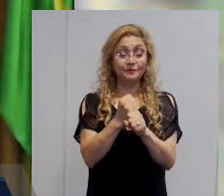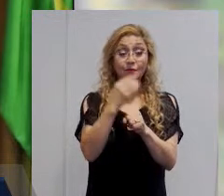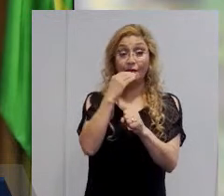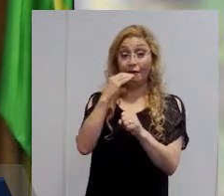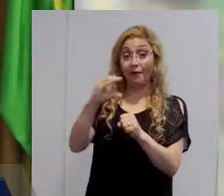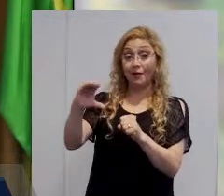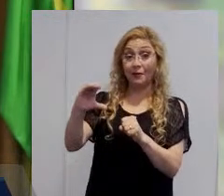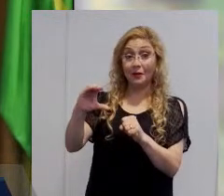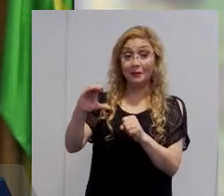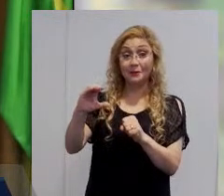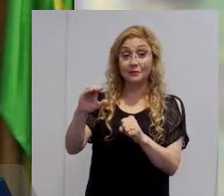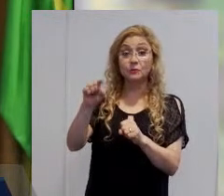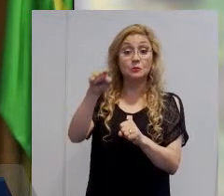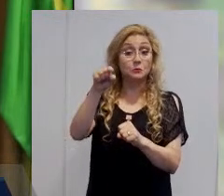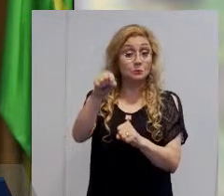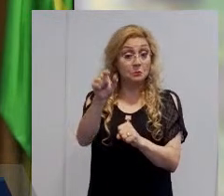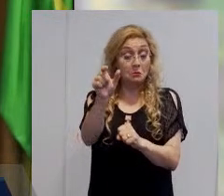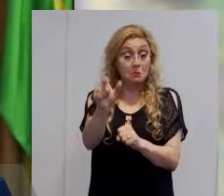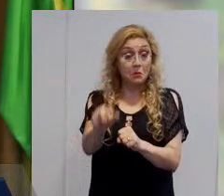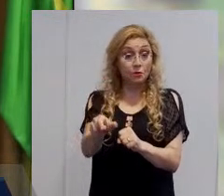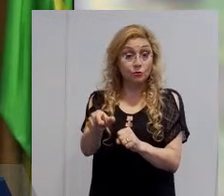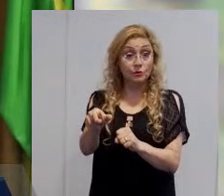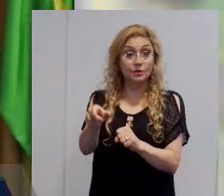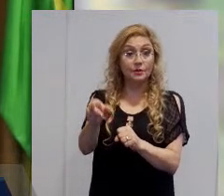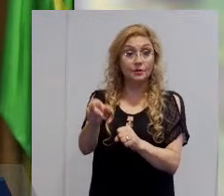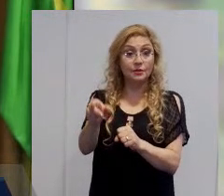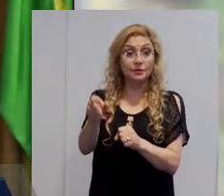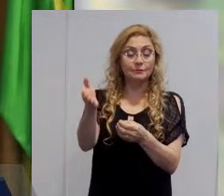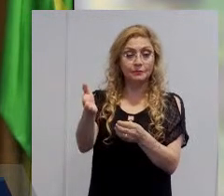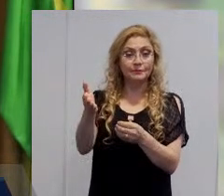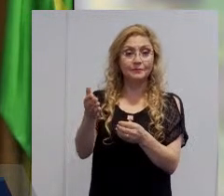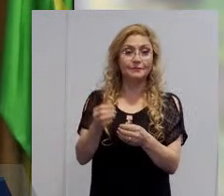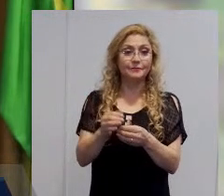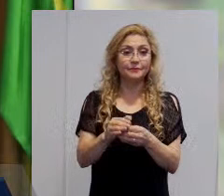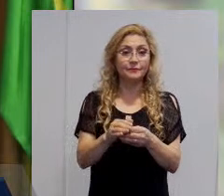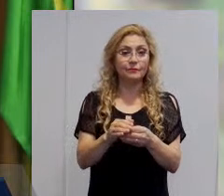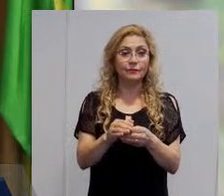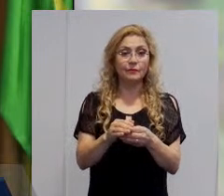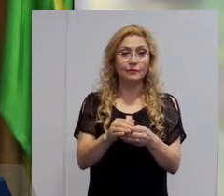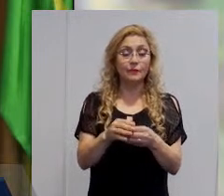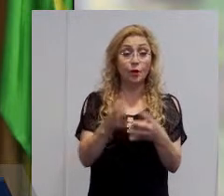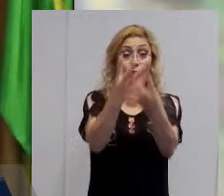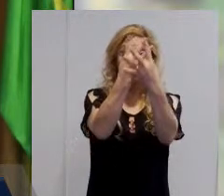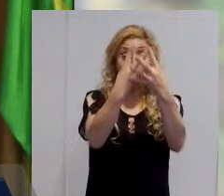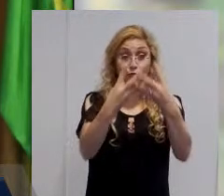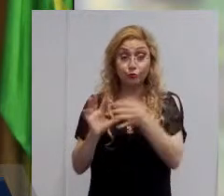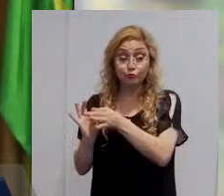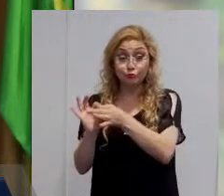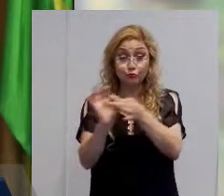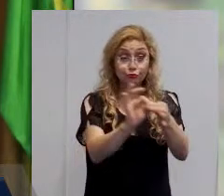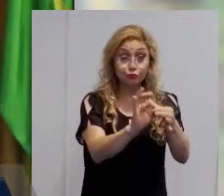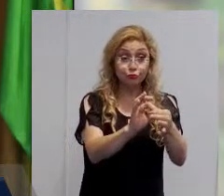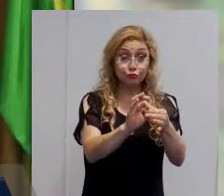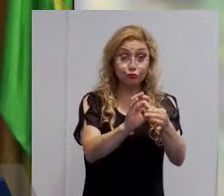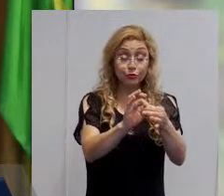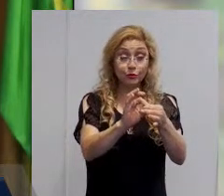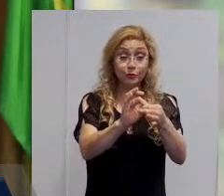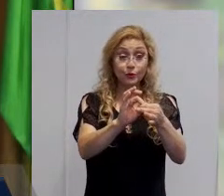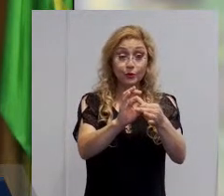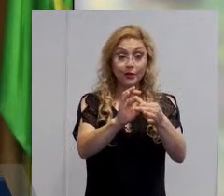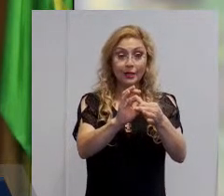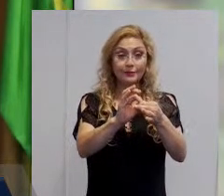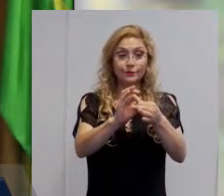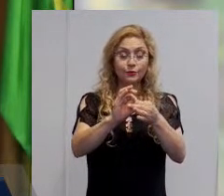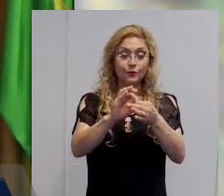work to do with regard to indigenous and peasant farmers. Thank you for that.